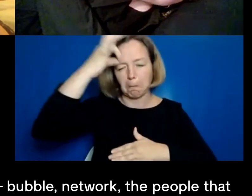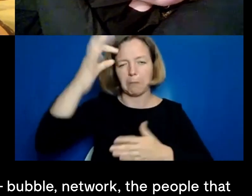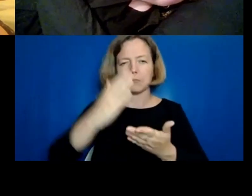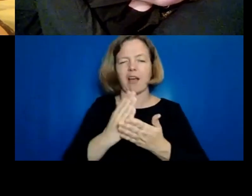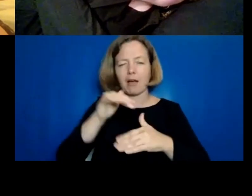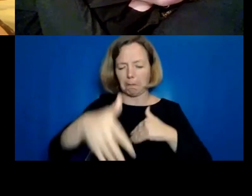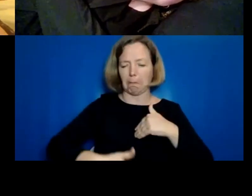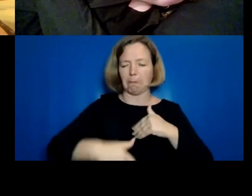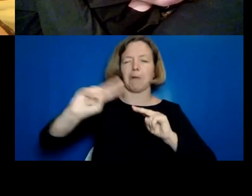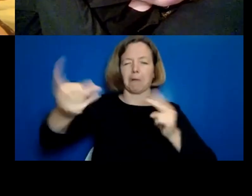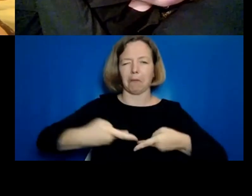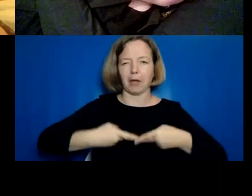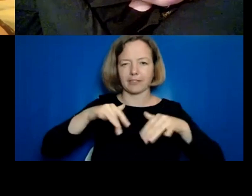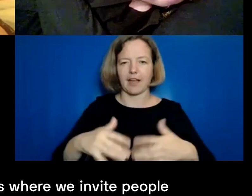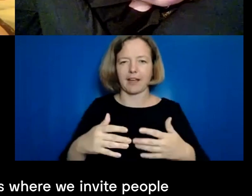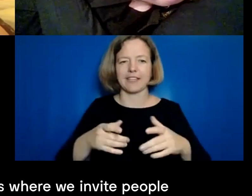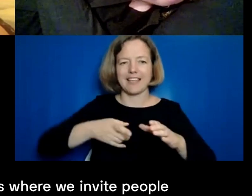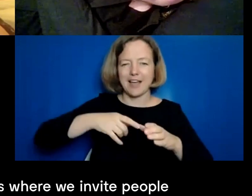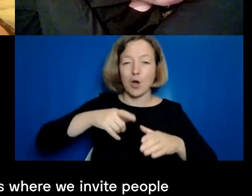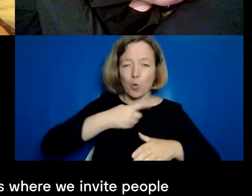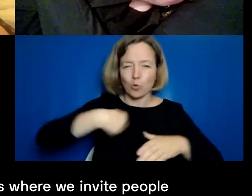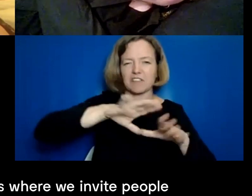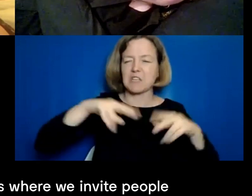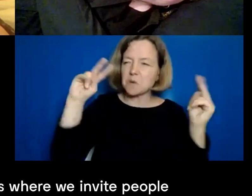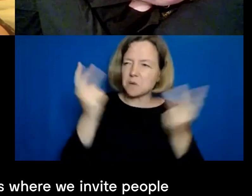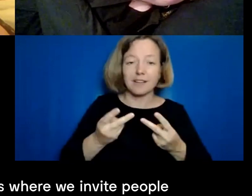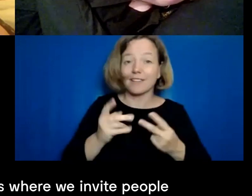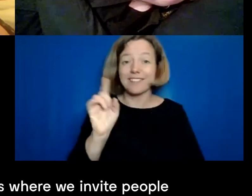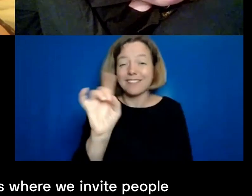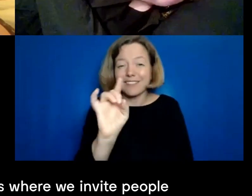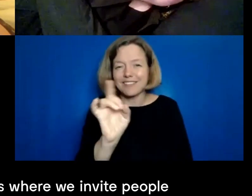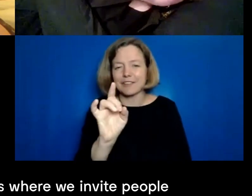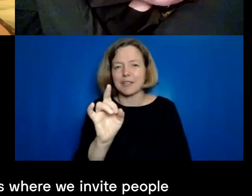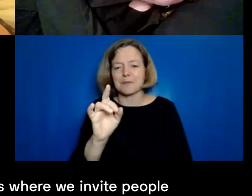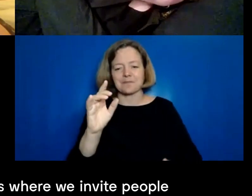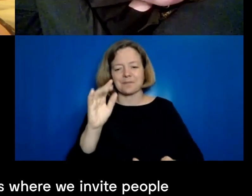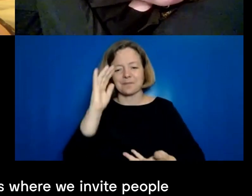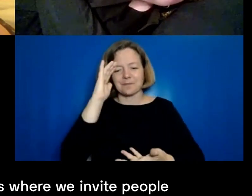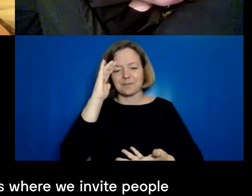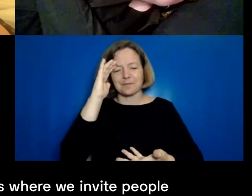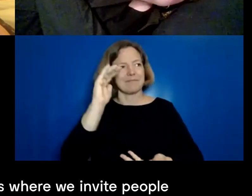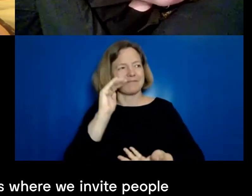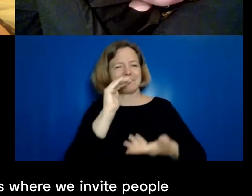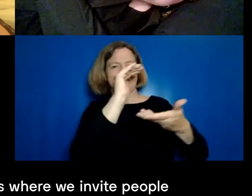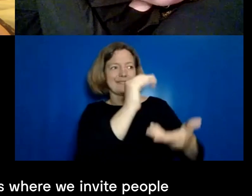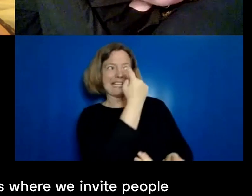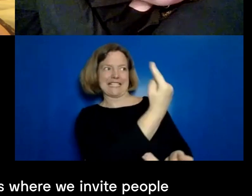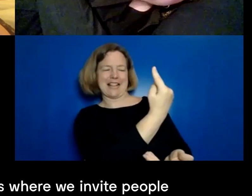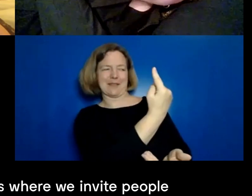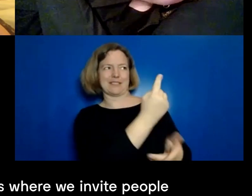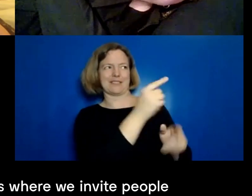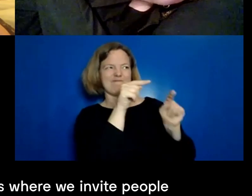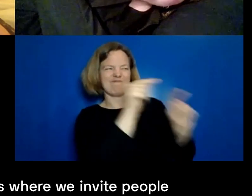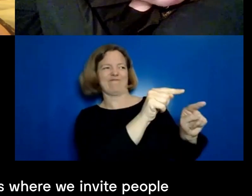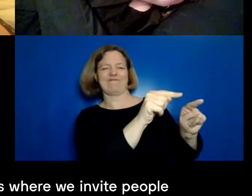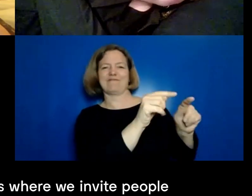radar, that's the word, radar, but also, have spaces